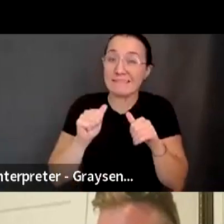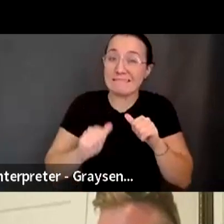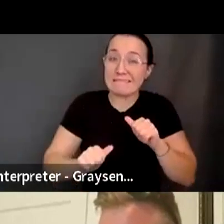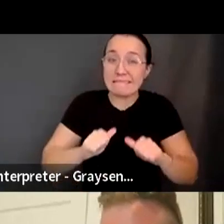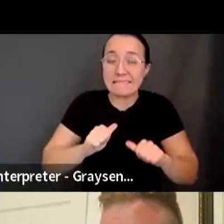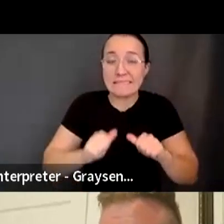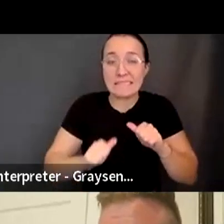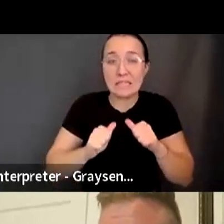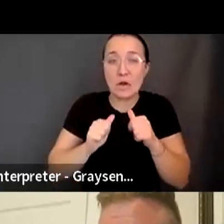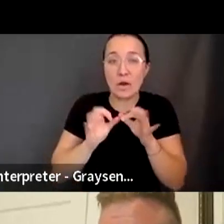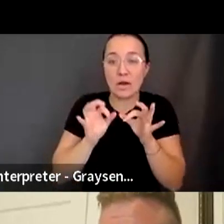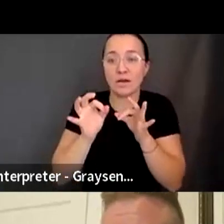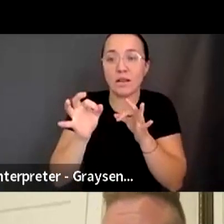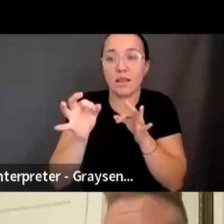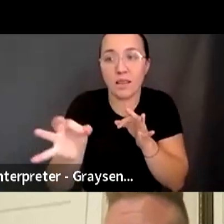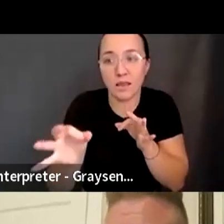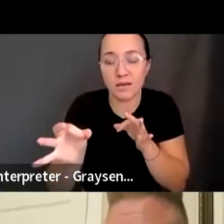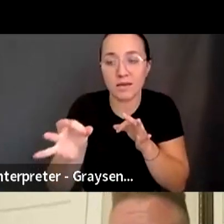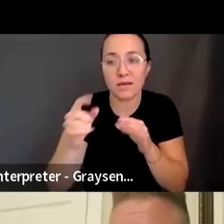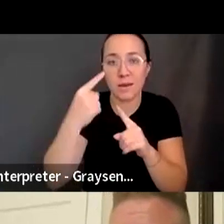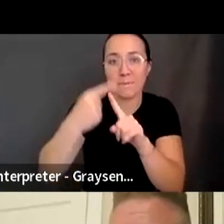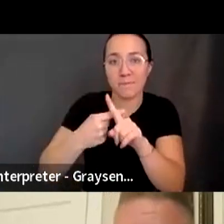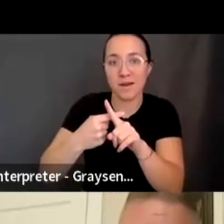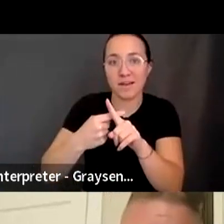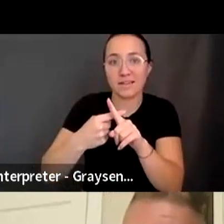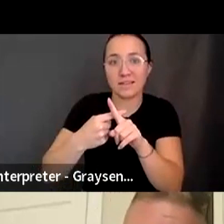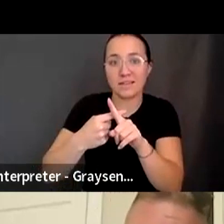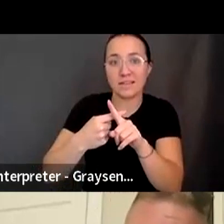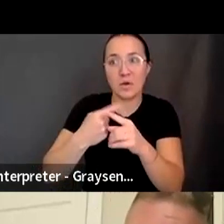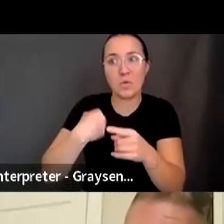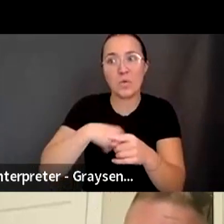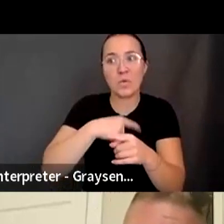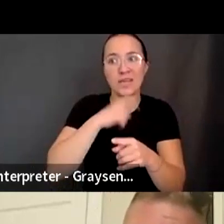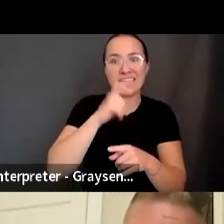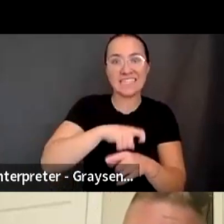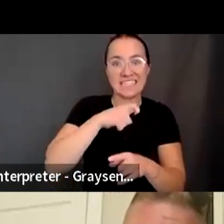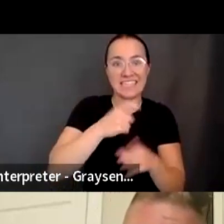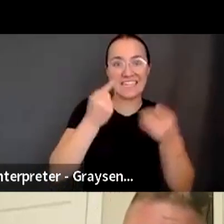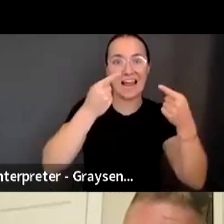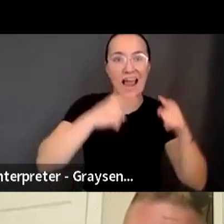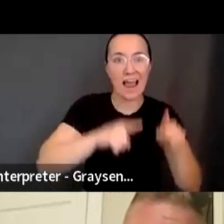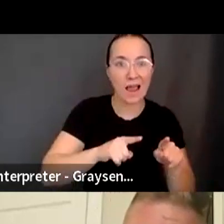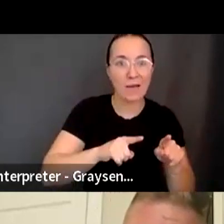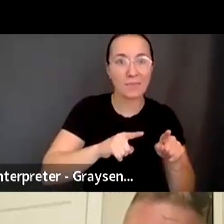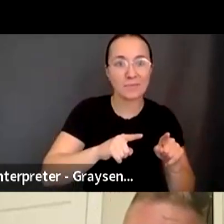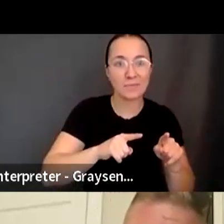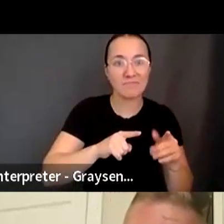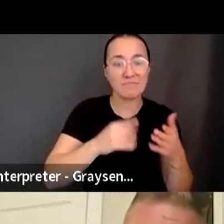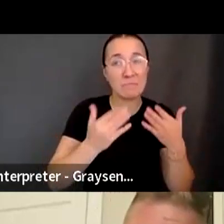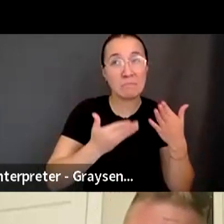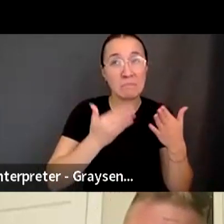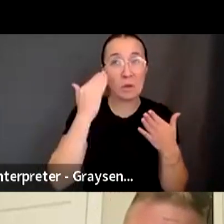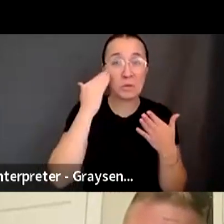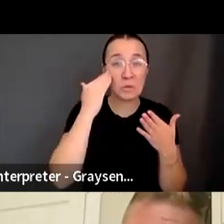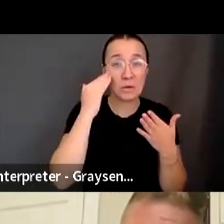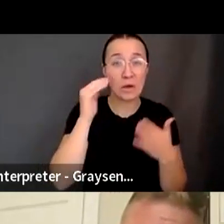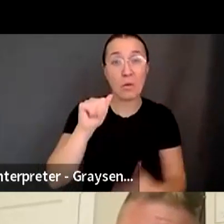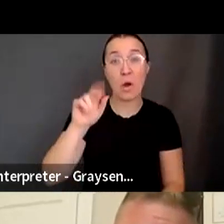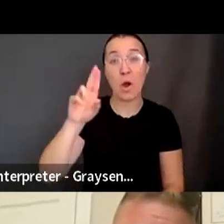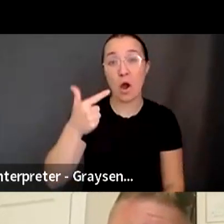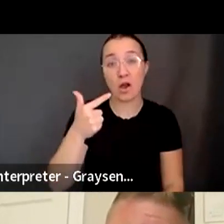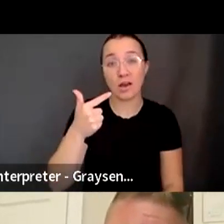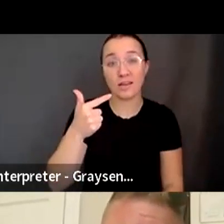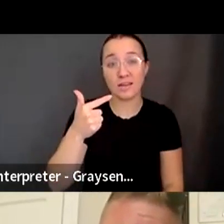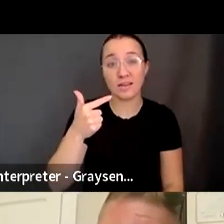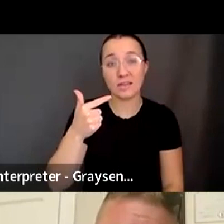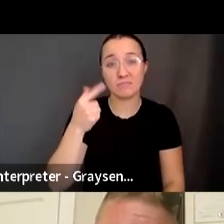on pushing it out a month when we need to have it happen in, you know, mid-August.